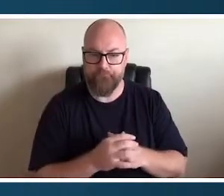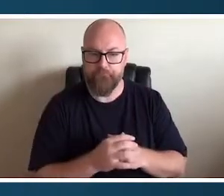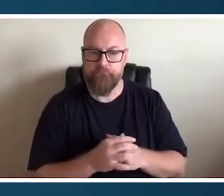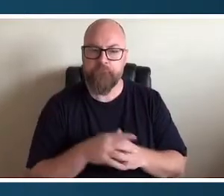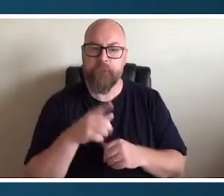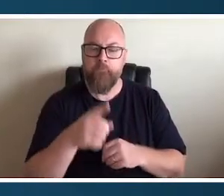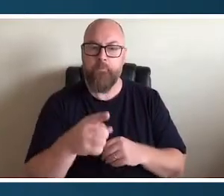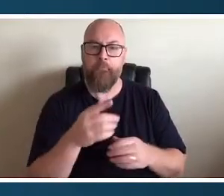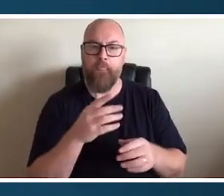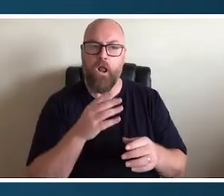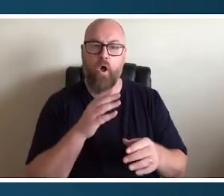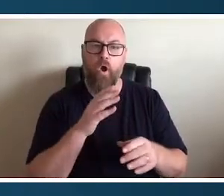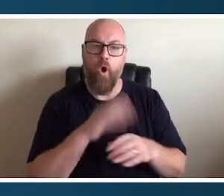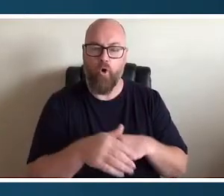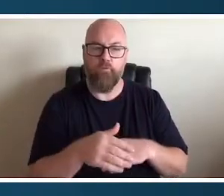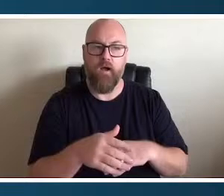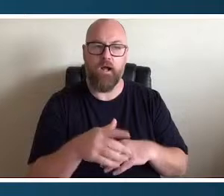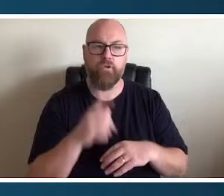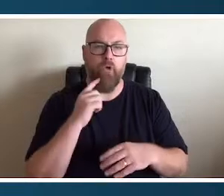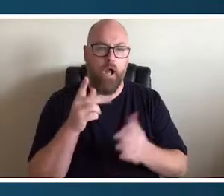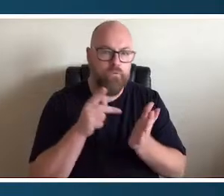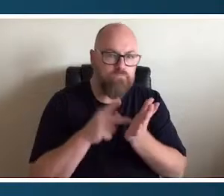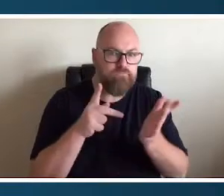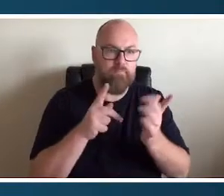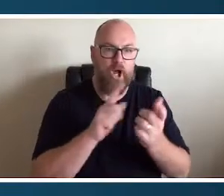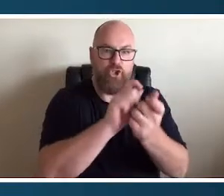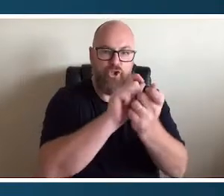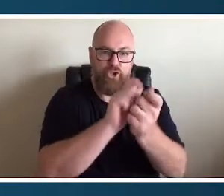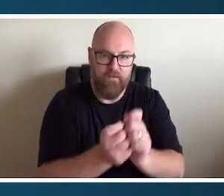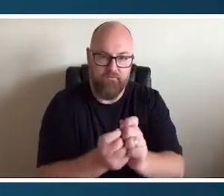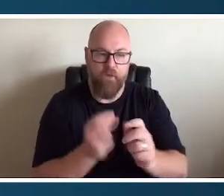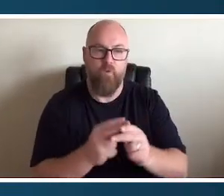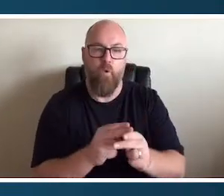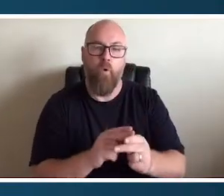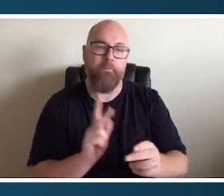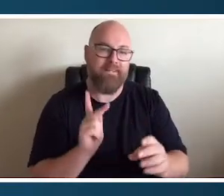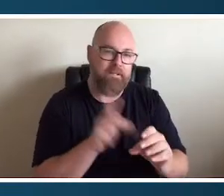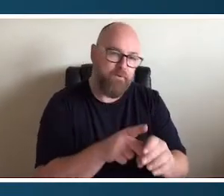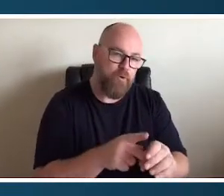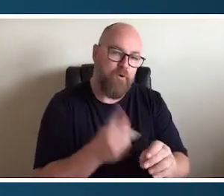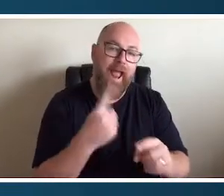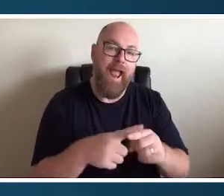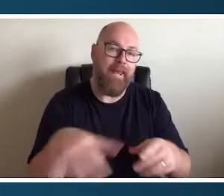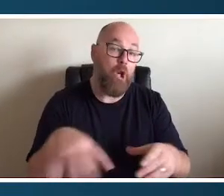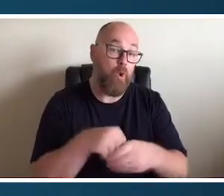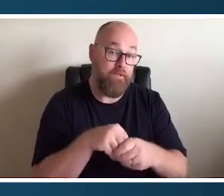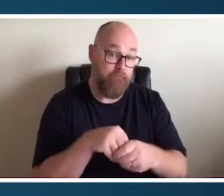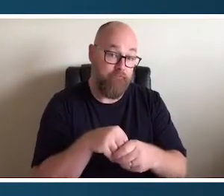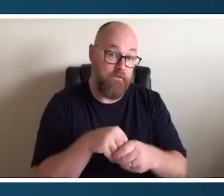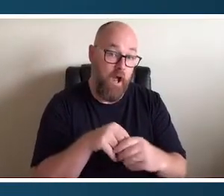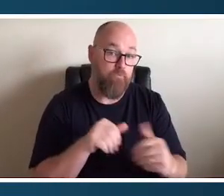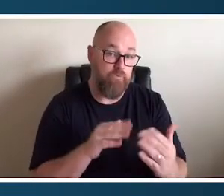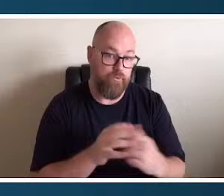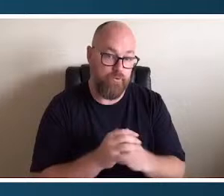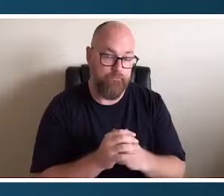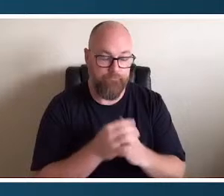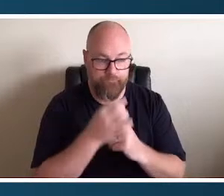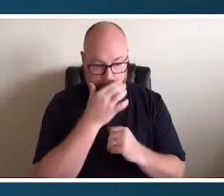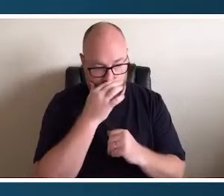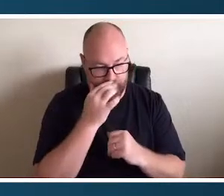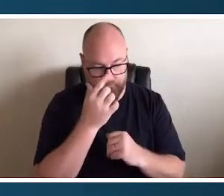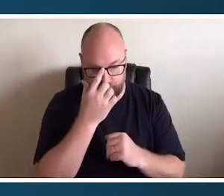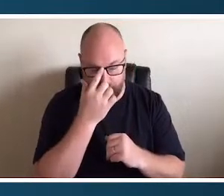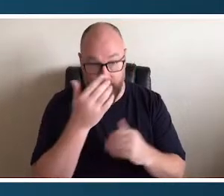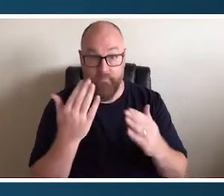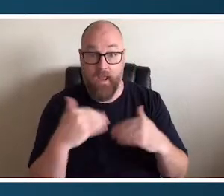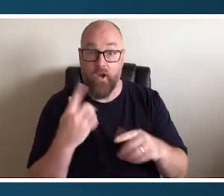signalling a shift for participatory and inclusive approaches, and then talking about the fact that we're actually